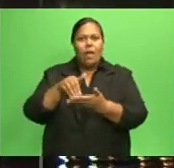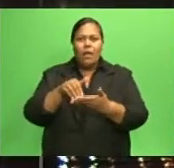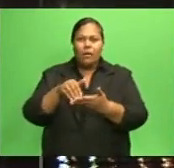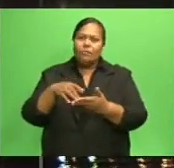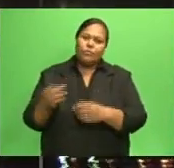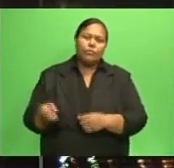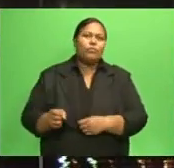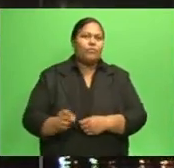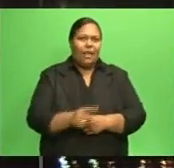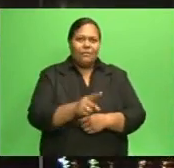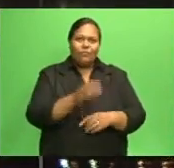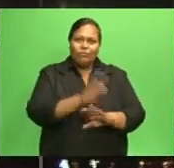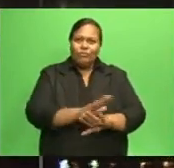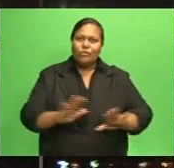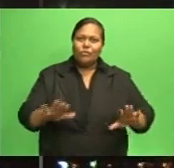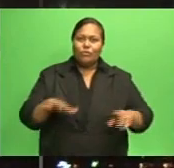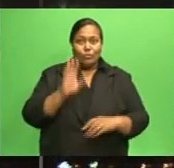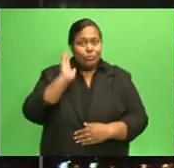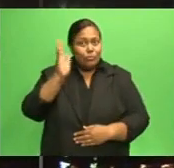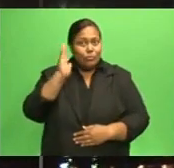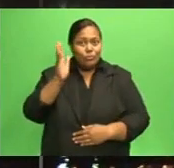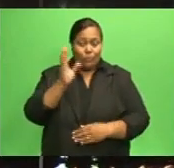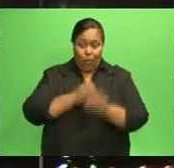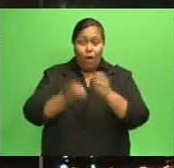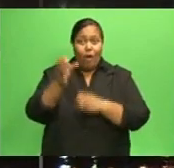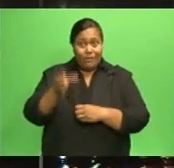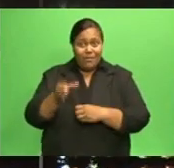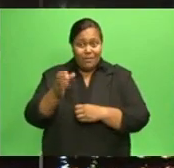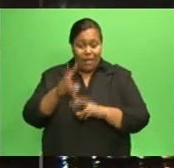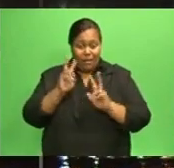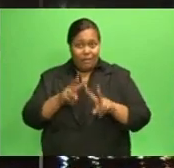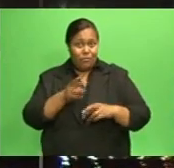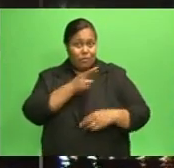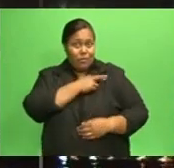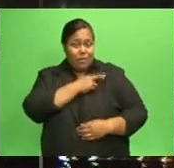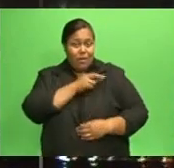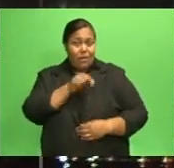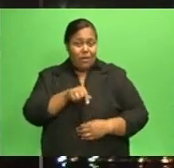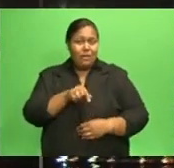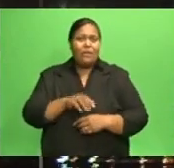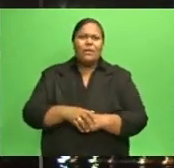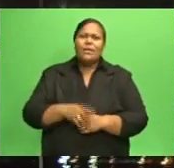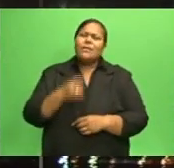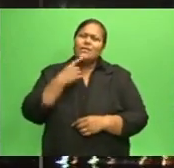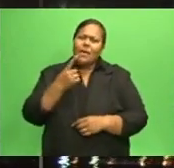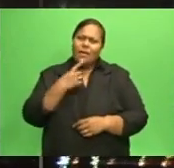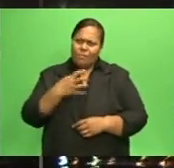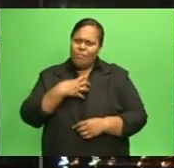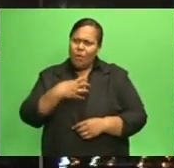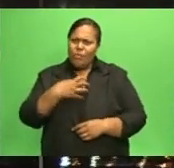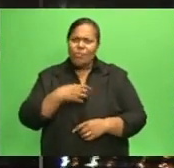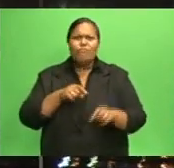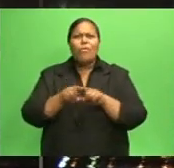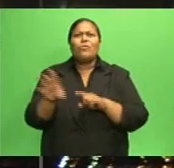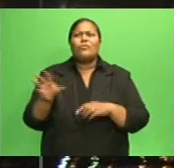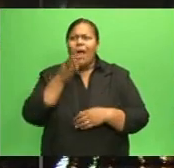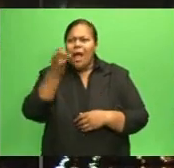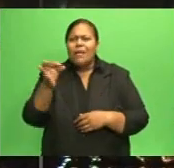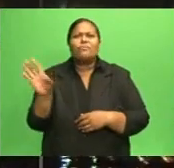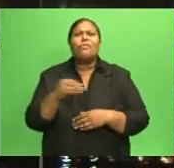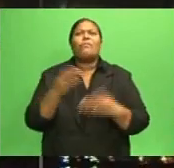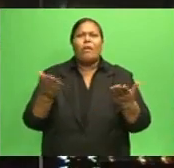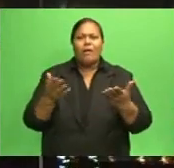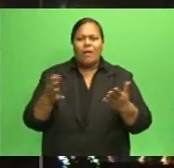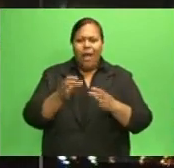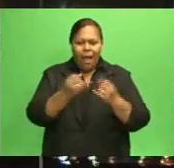school. Officer in charge of National Operations Priya Lata says the increase is mostly from the Maritime Islands following TC